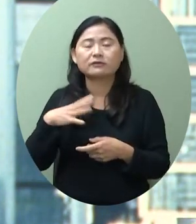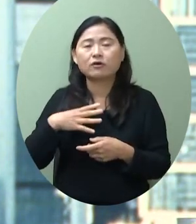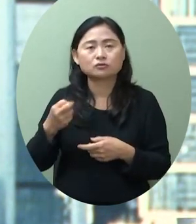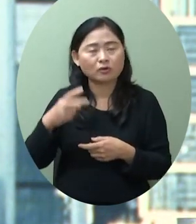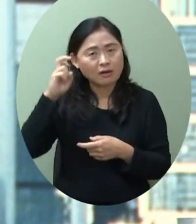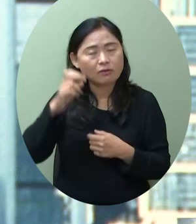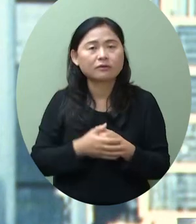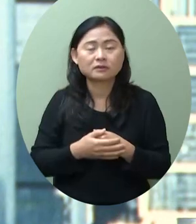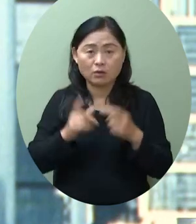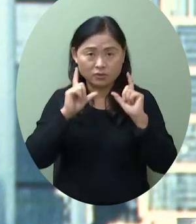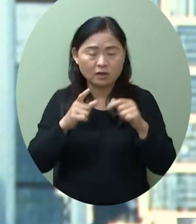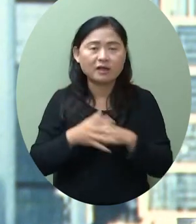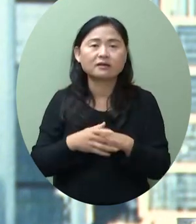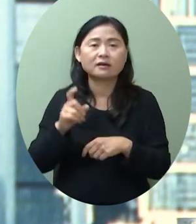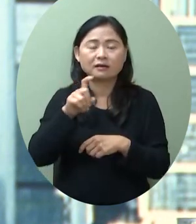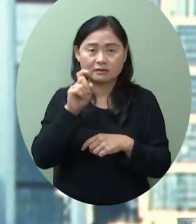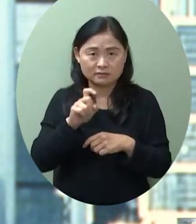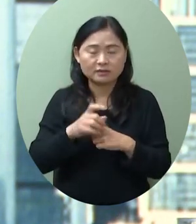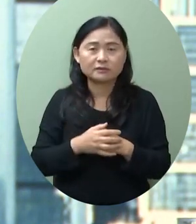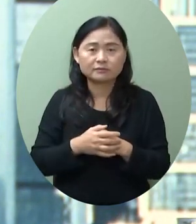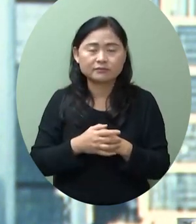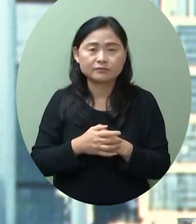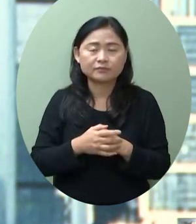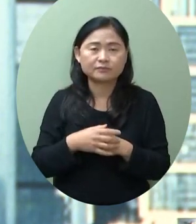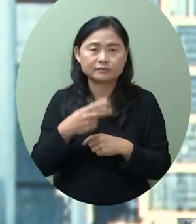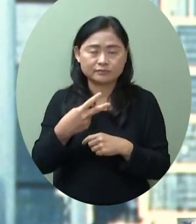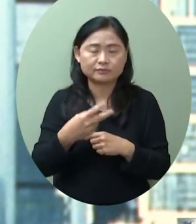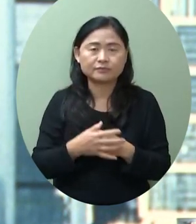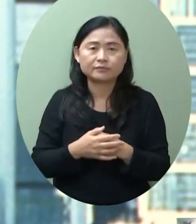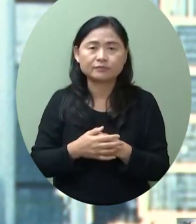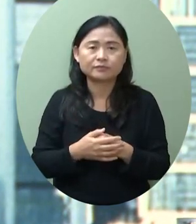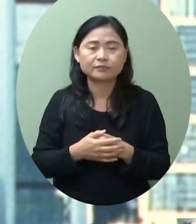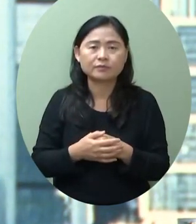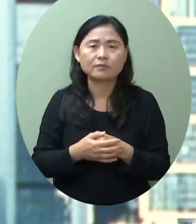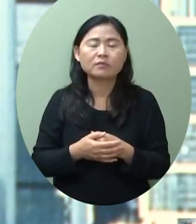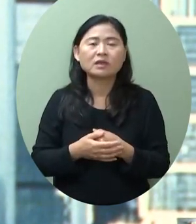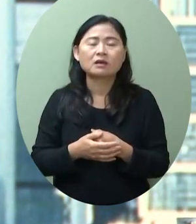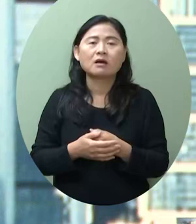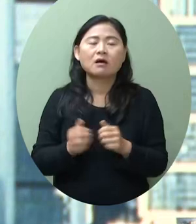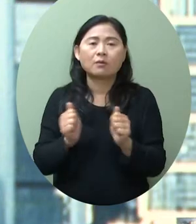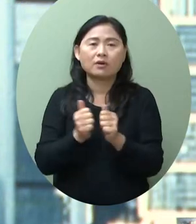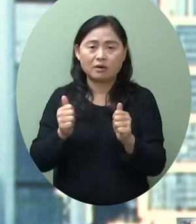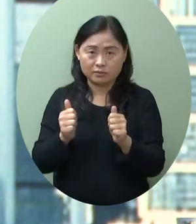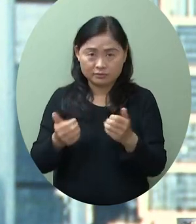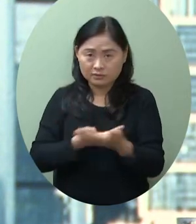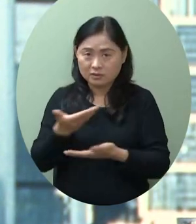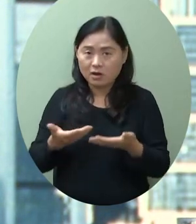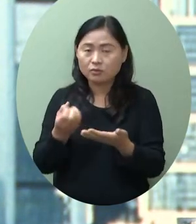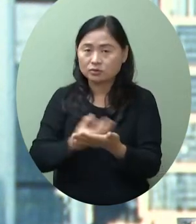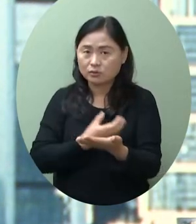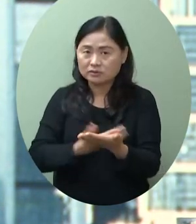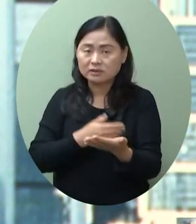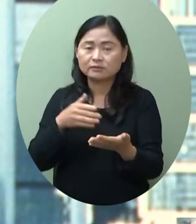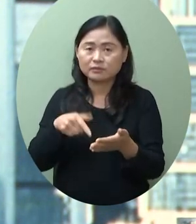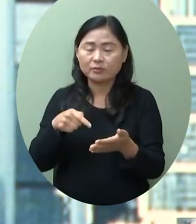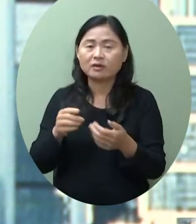arrangements that we could consider after this round of social distancing is to allow businesses to operate under a